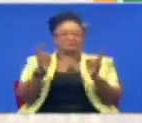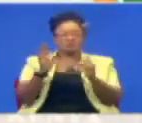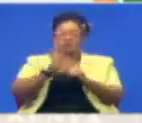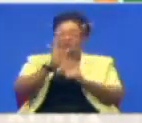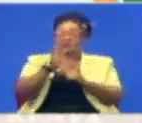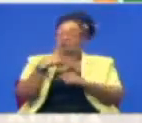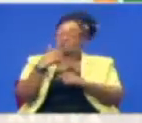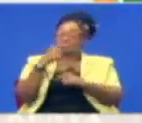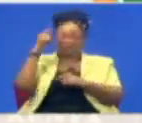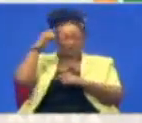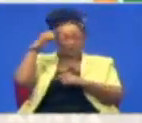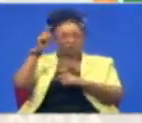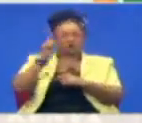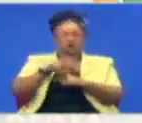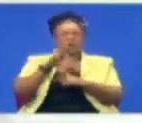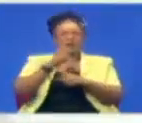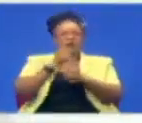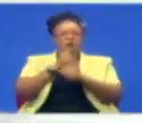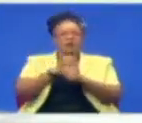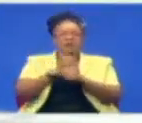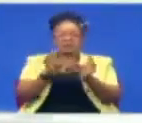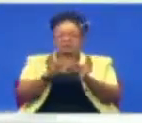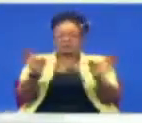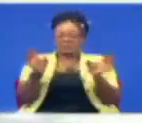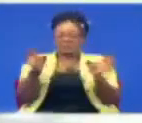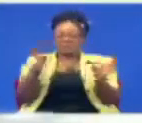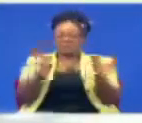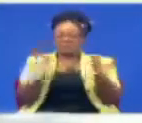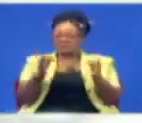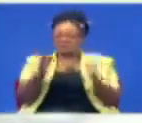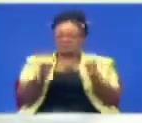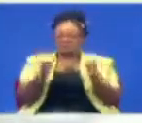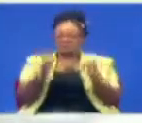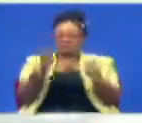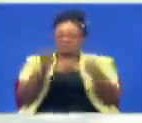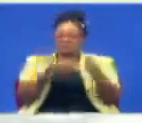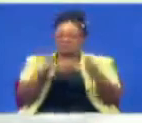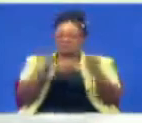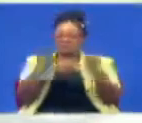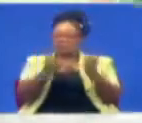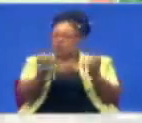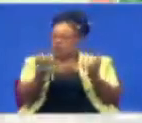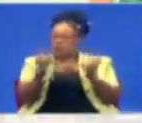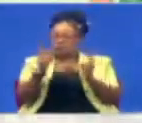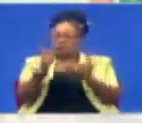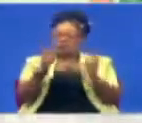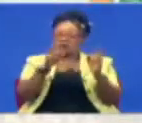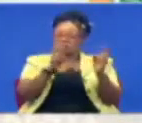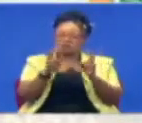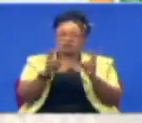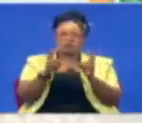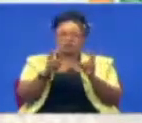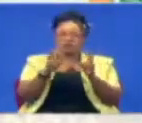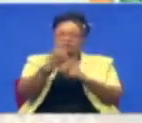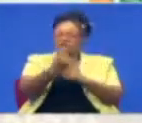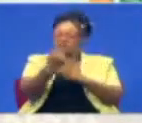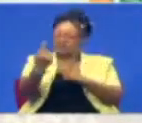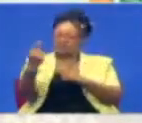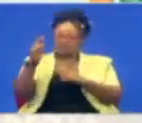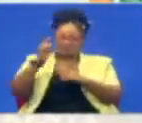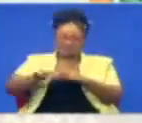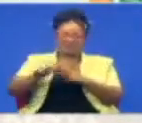be doing separate judgments. If you hear one matter and each one of you has to write a reasoned